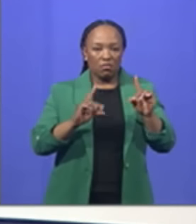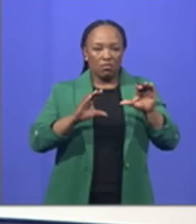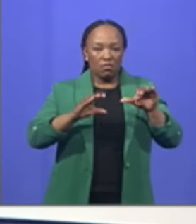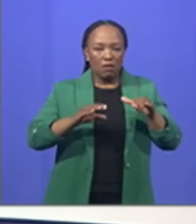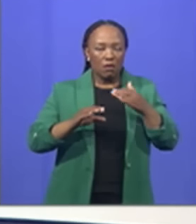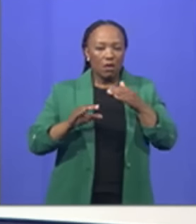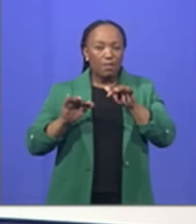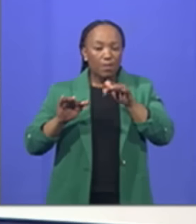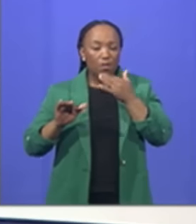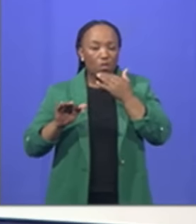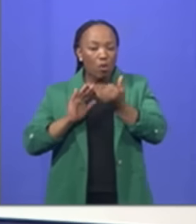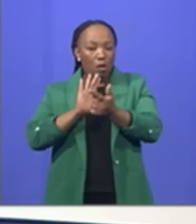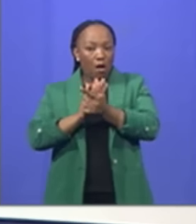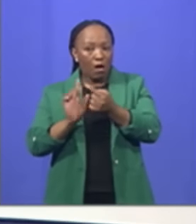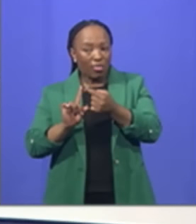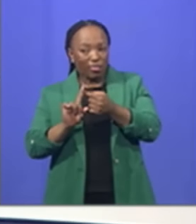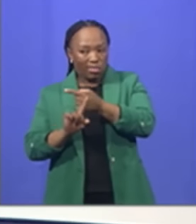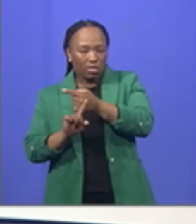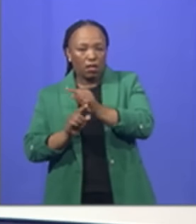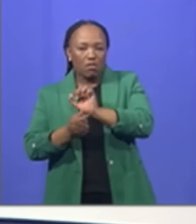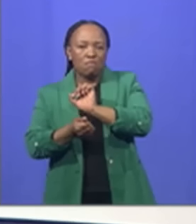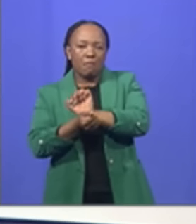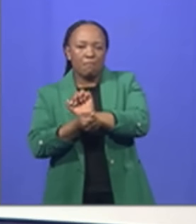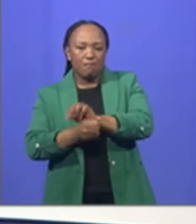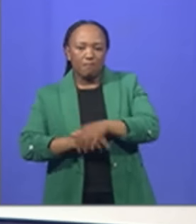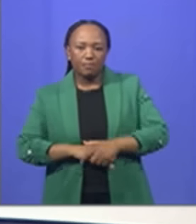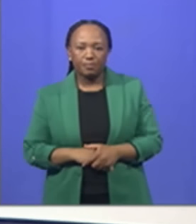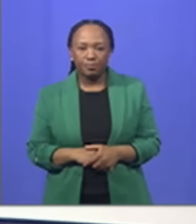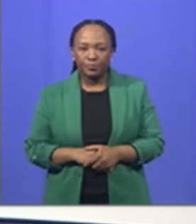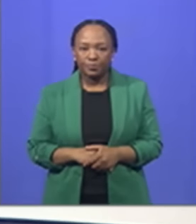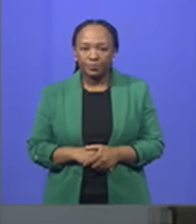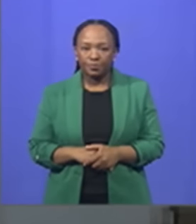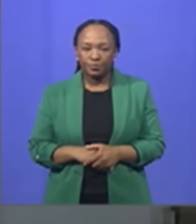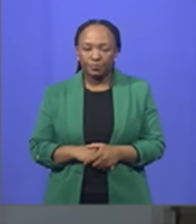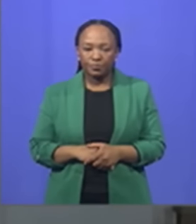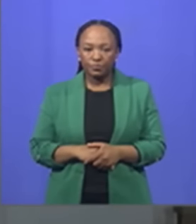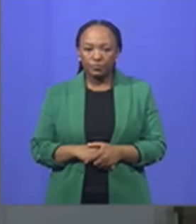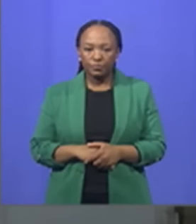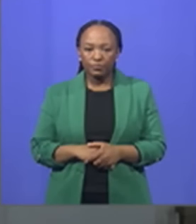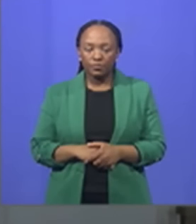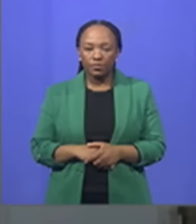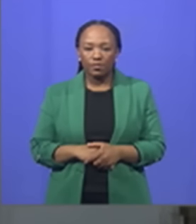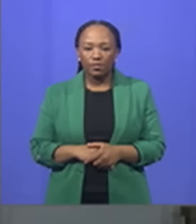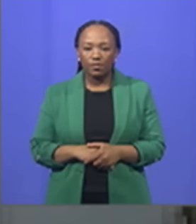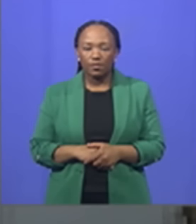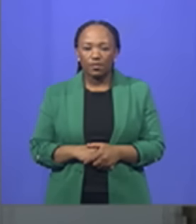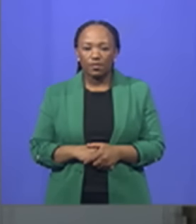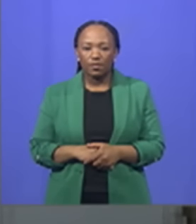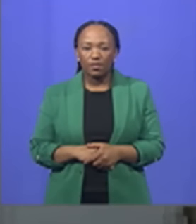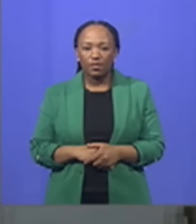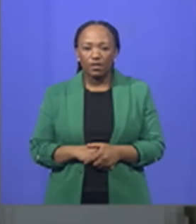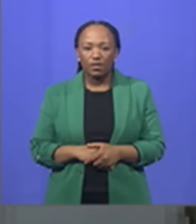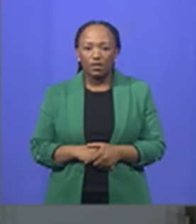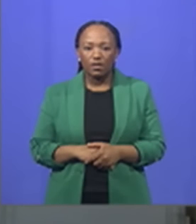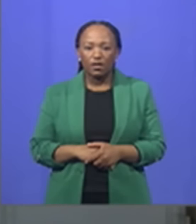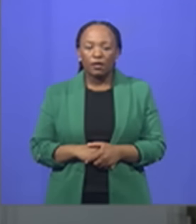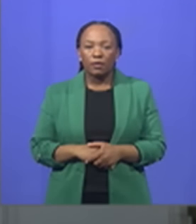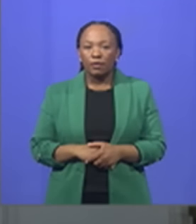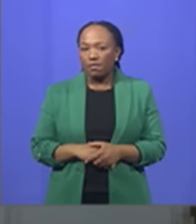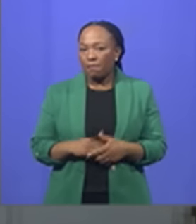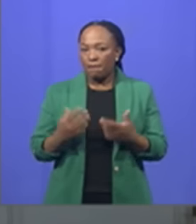tshelago molao ba llelwa ke ditšhipi. No contraband and there's